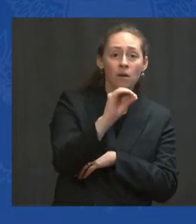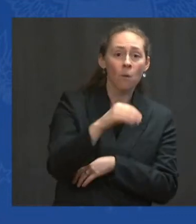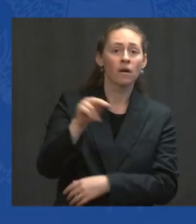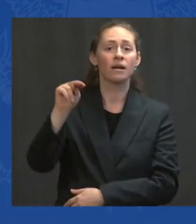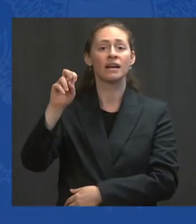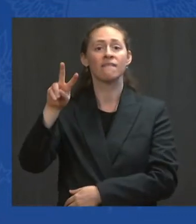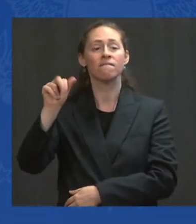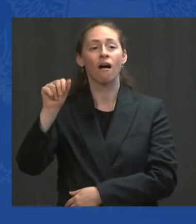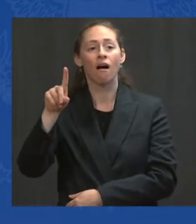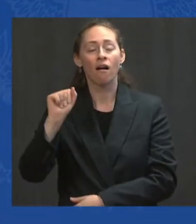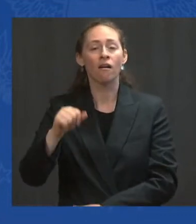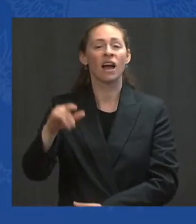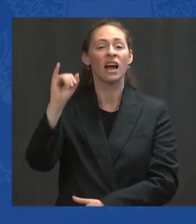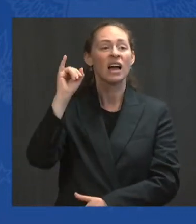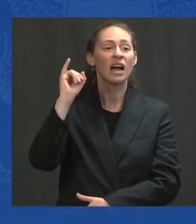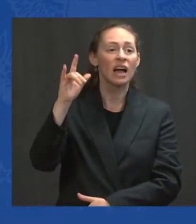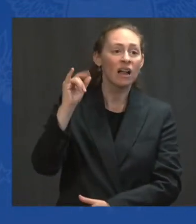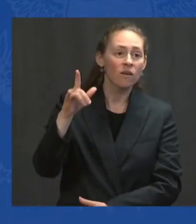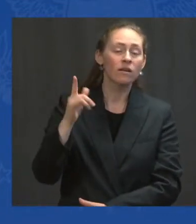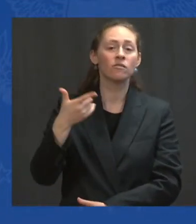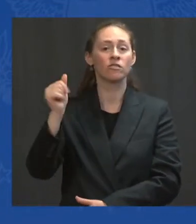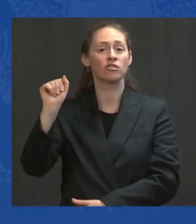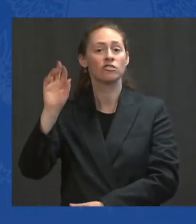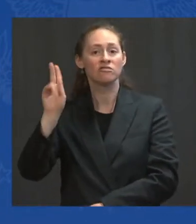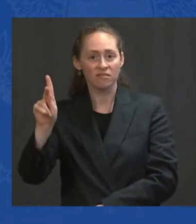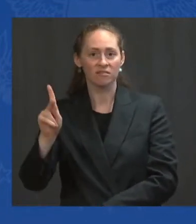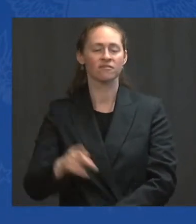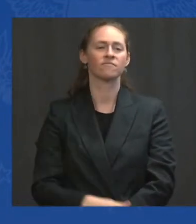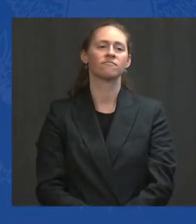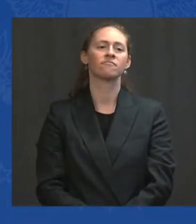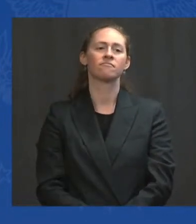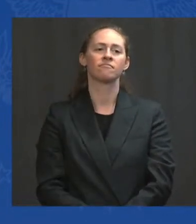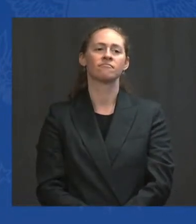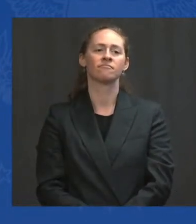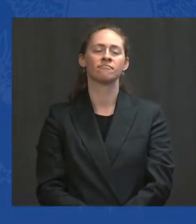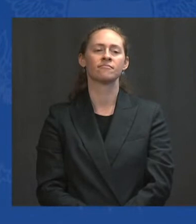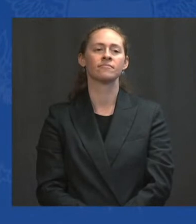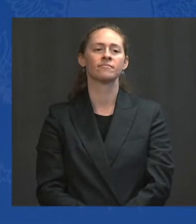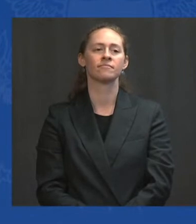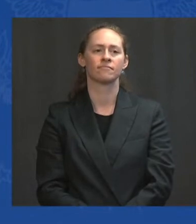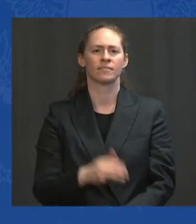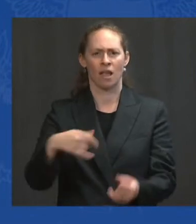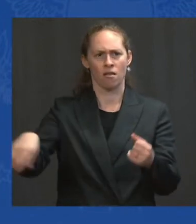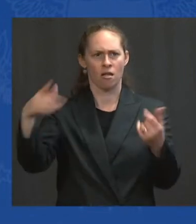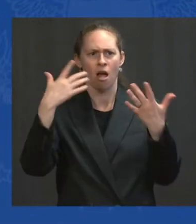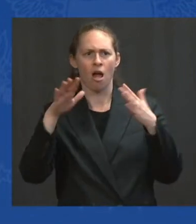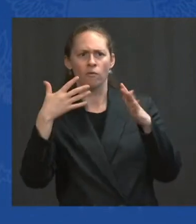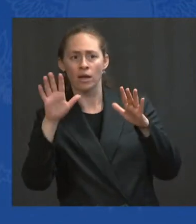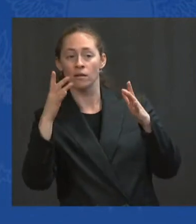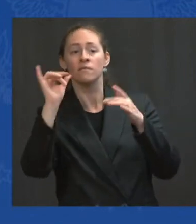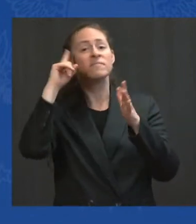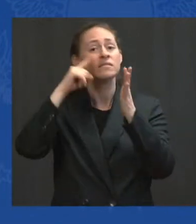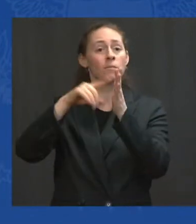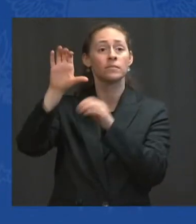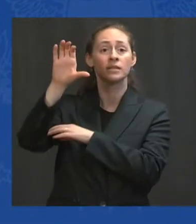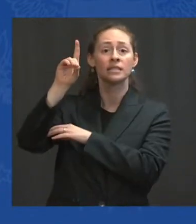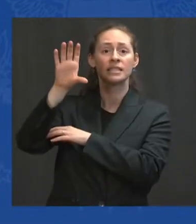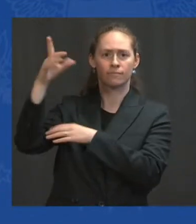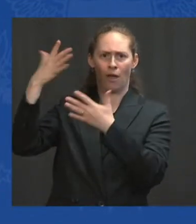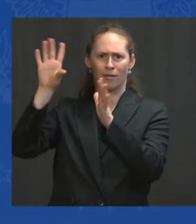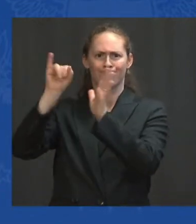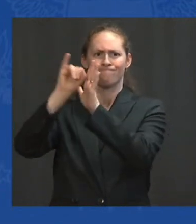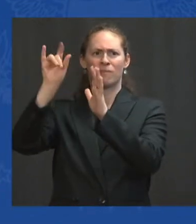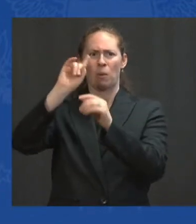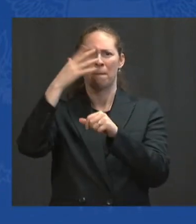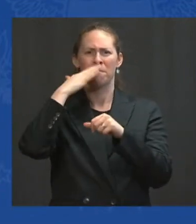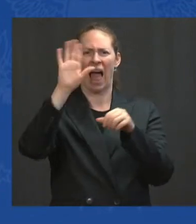Arkansas. These efforts include providing expert support from the CDC on outbreak investigations, working with local